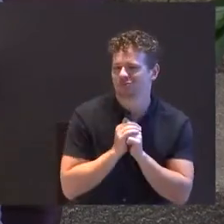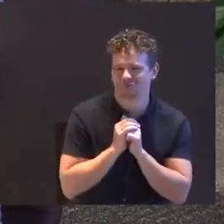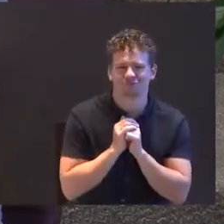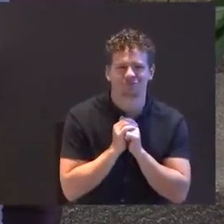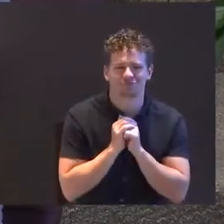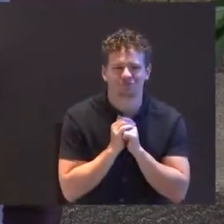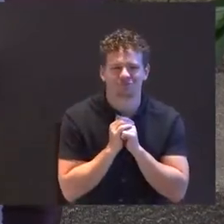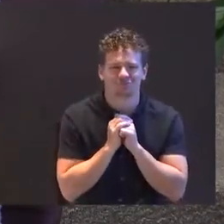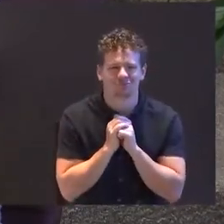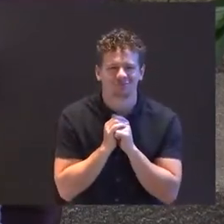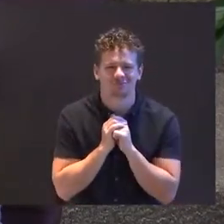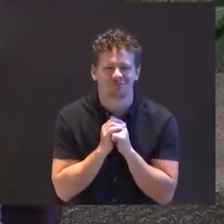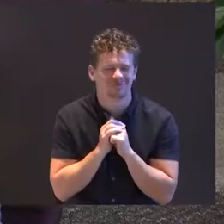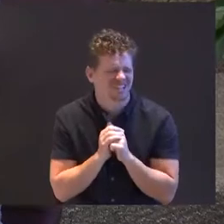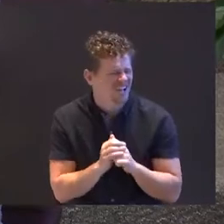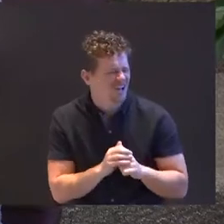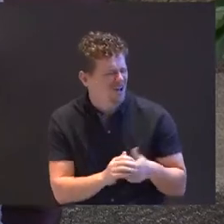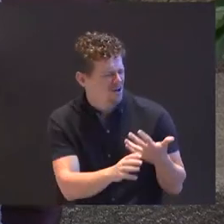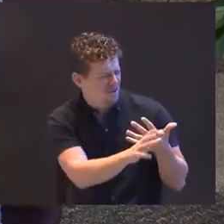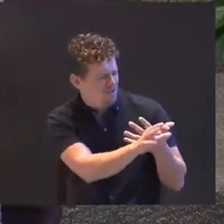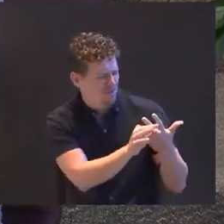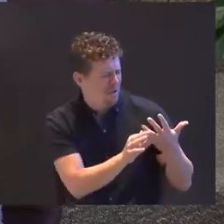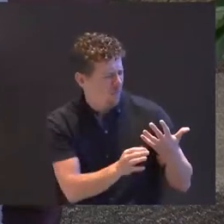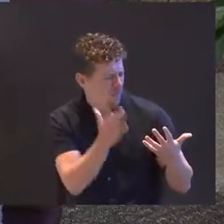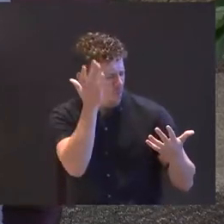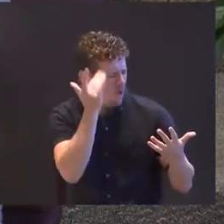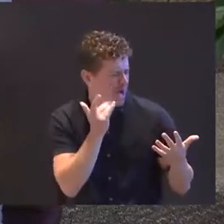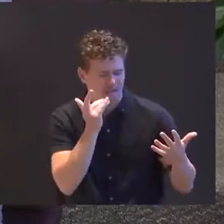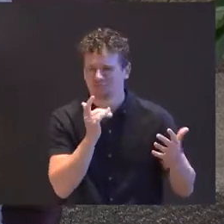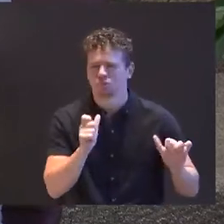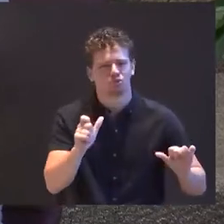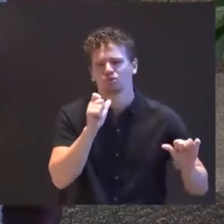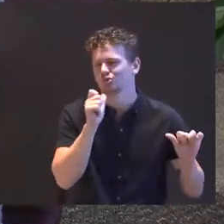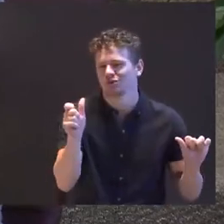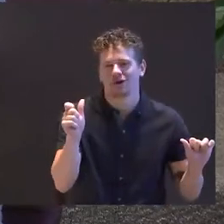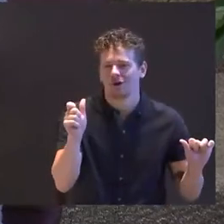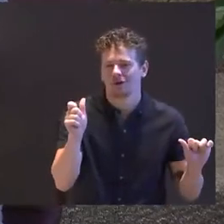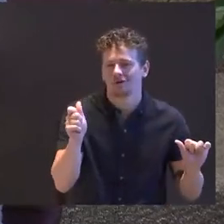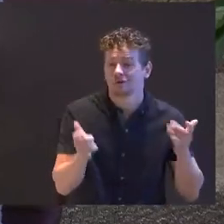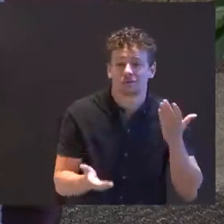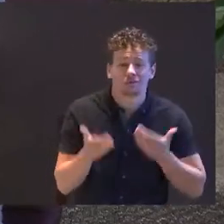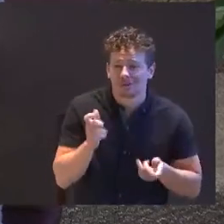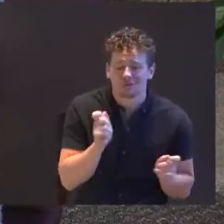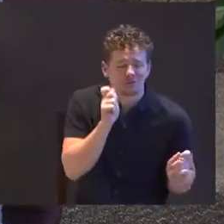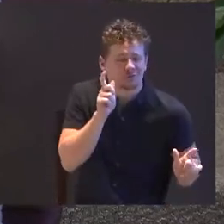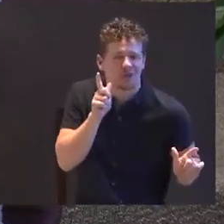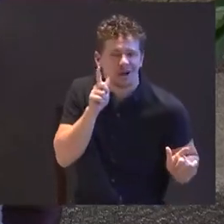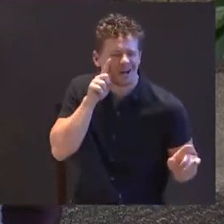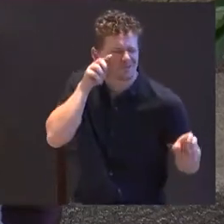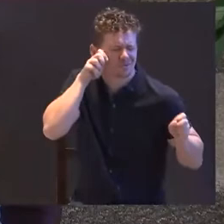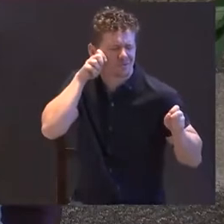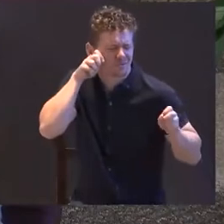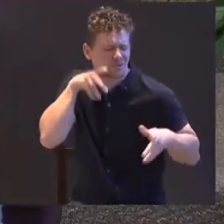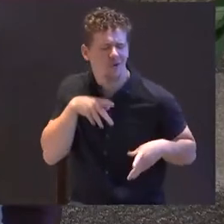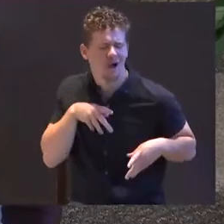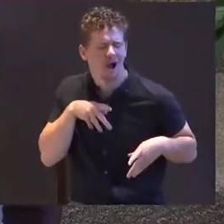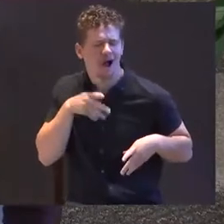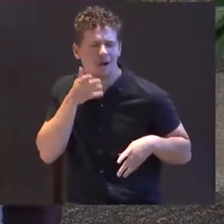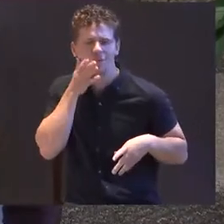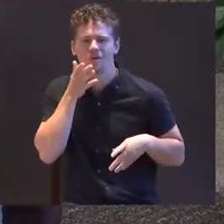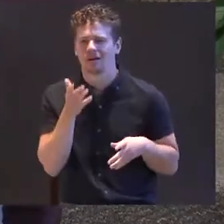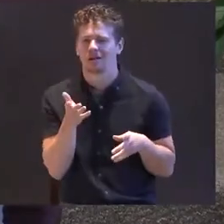Don't you ever ask them why, if they told you you would cry, so just look at them